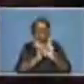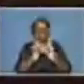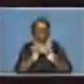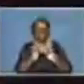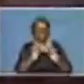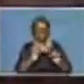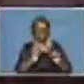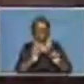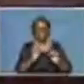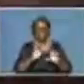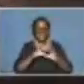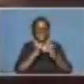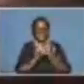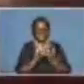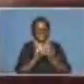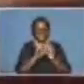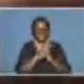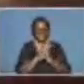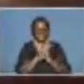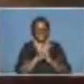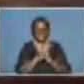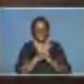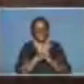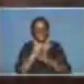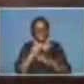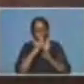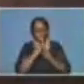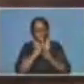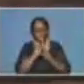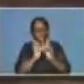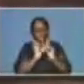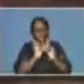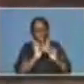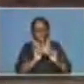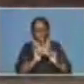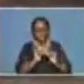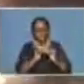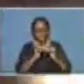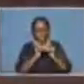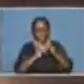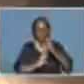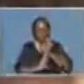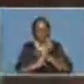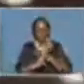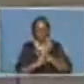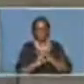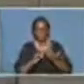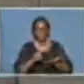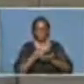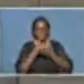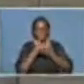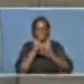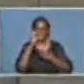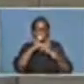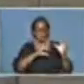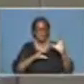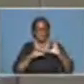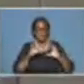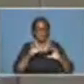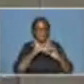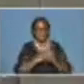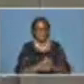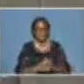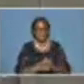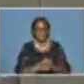safer communities. Additionally, he says investing in more intervention programs will cut at the root of crimes. We